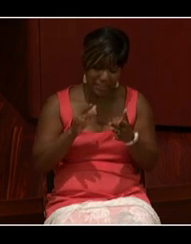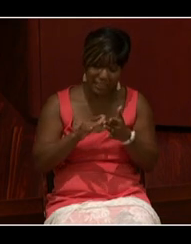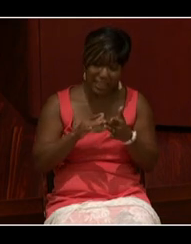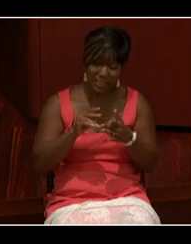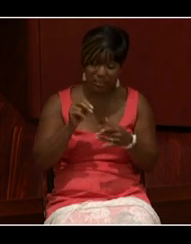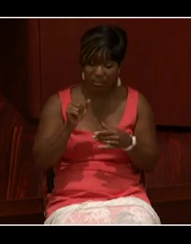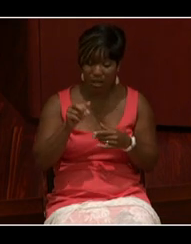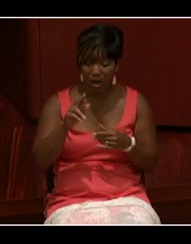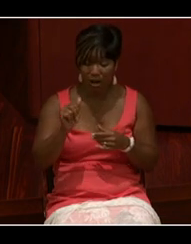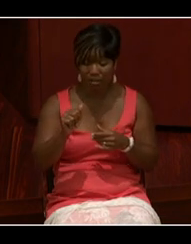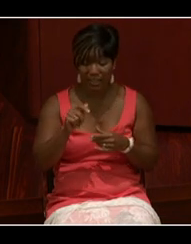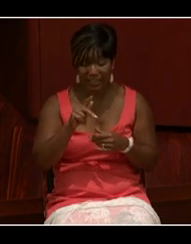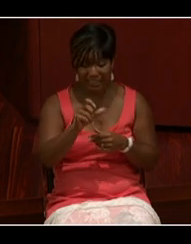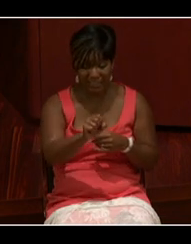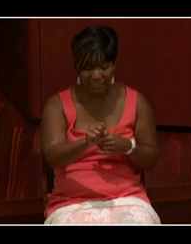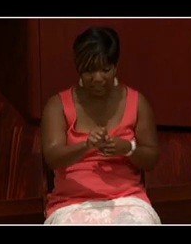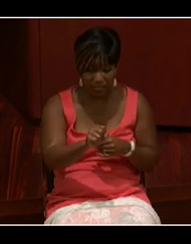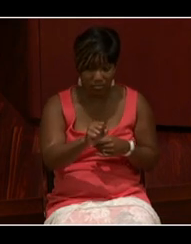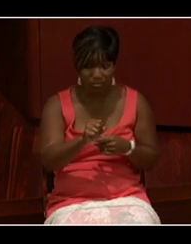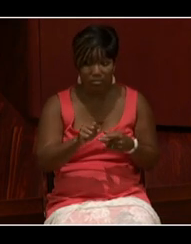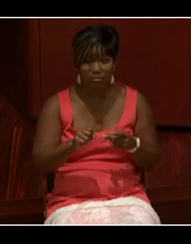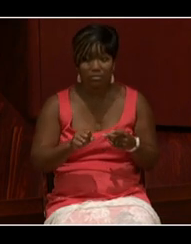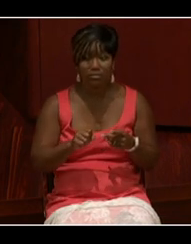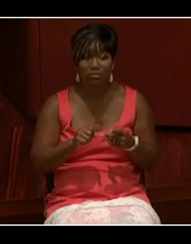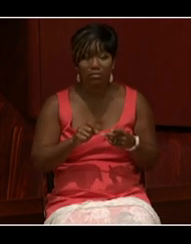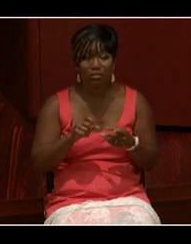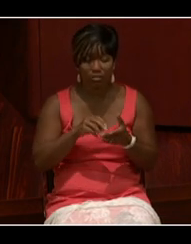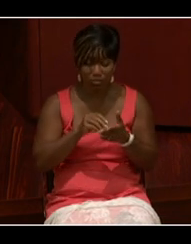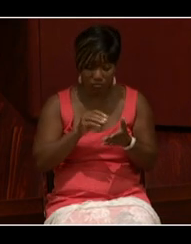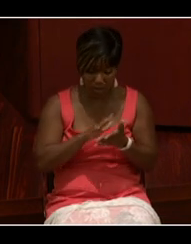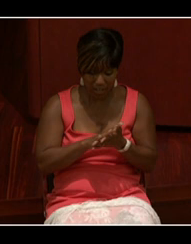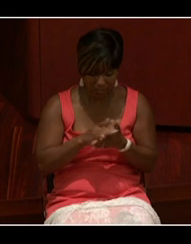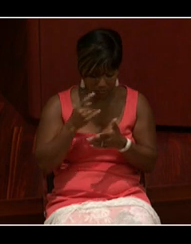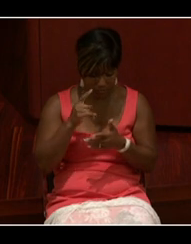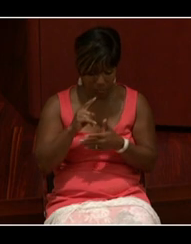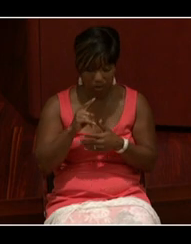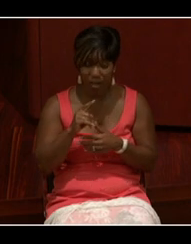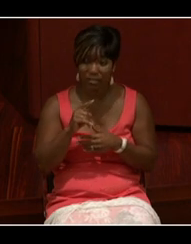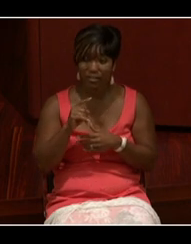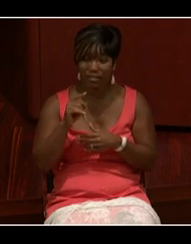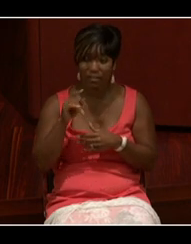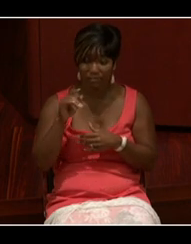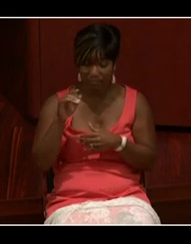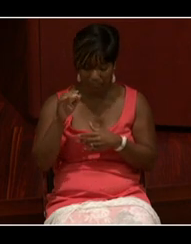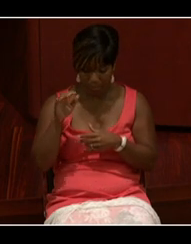City, the National Archives of Kansas City holds the records for the Leavenworth Federal Penitentiary.